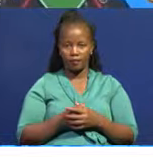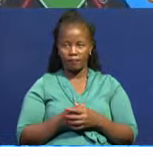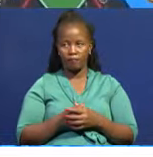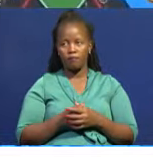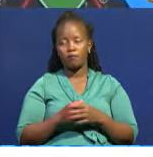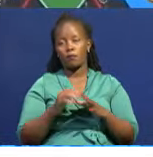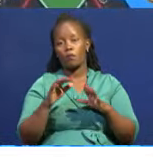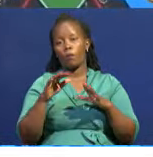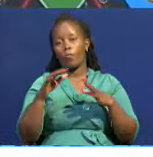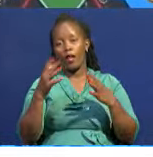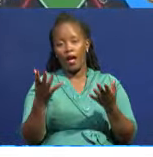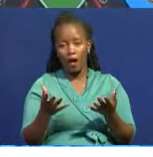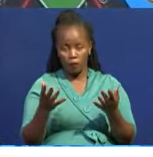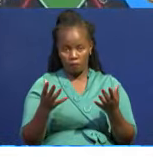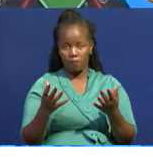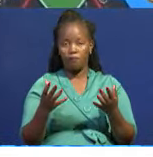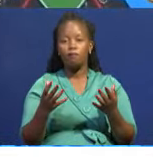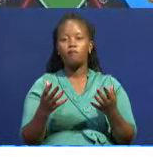How can we